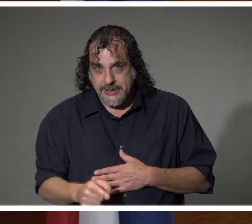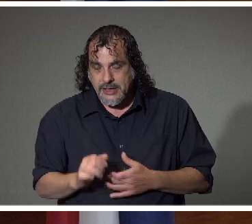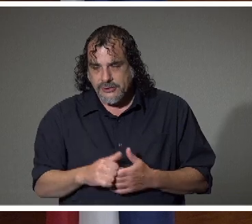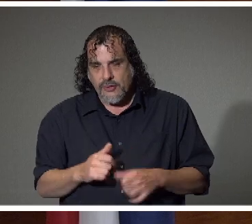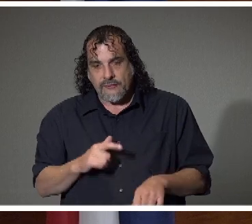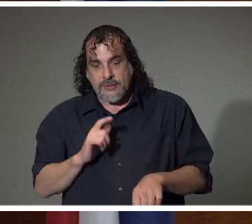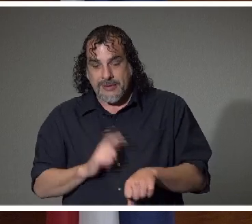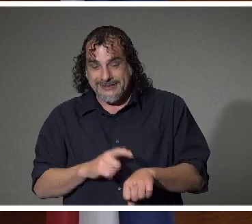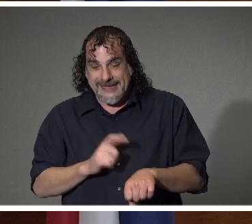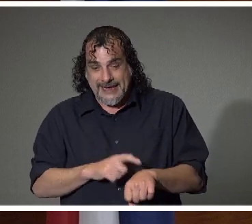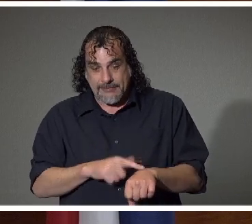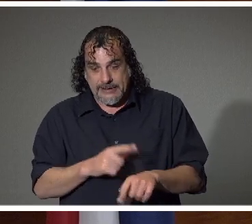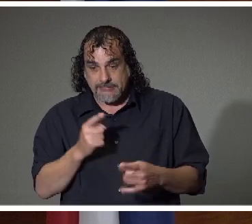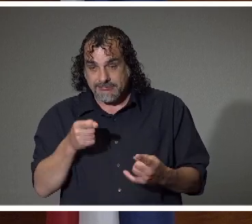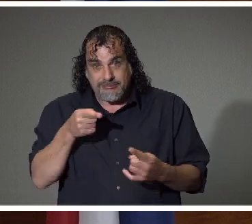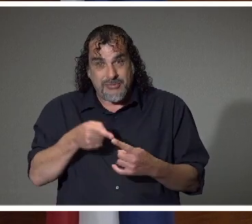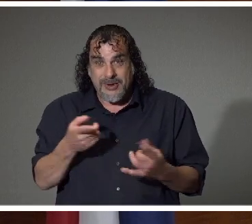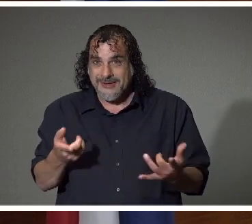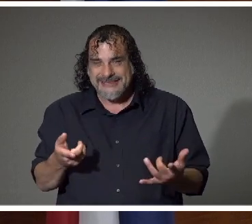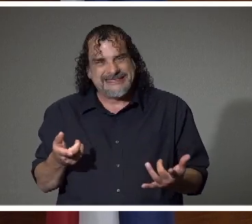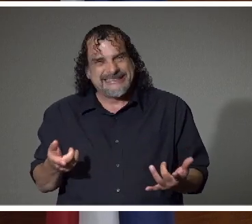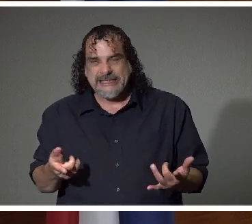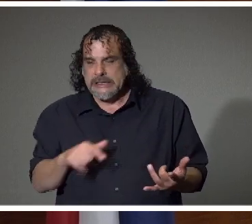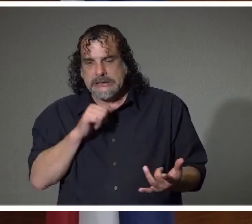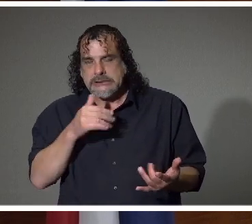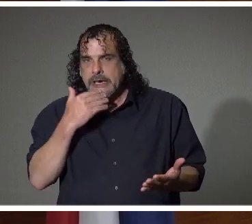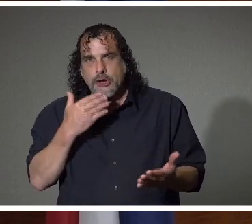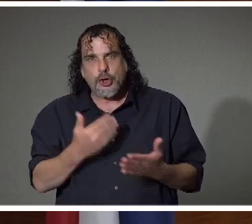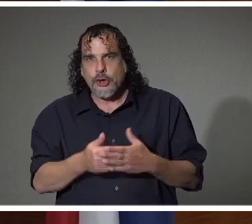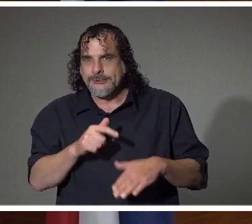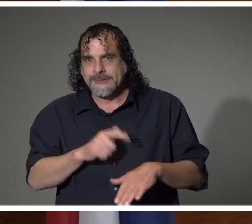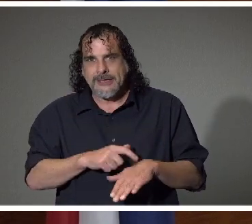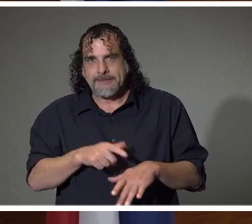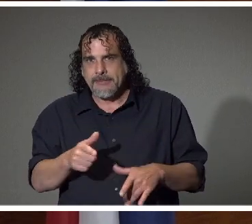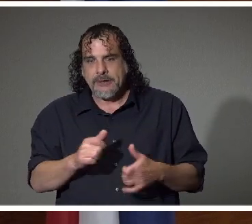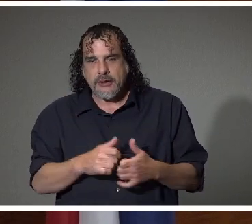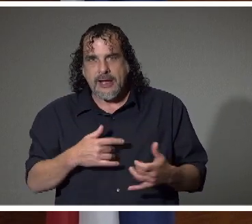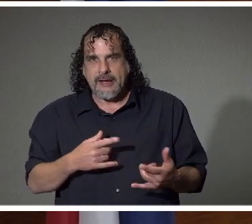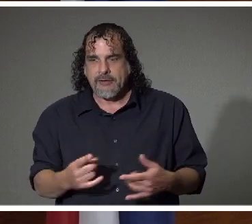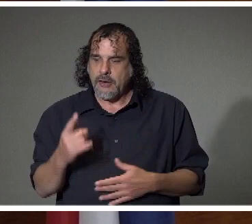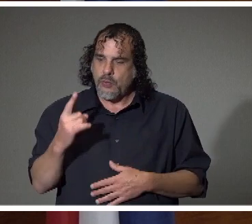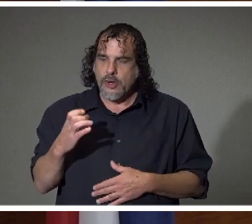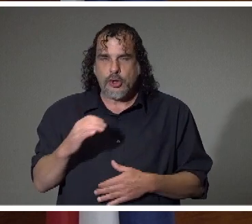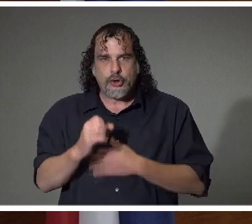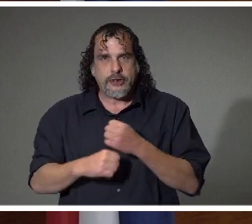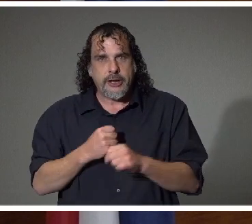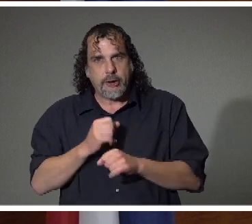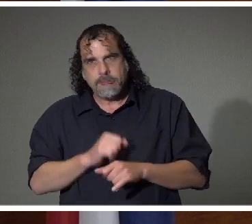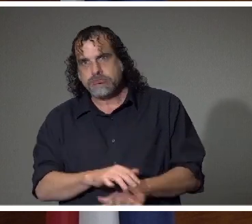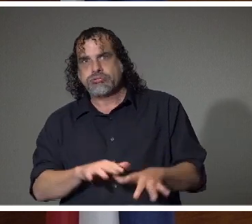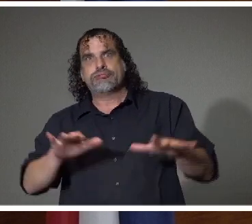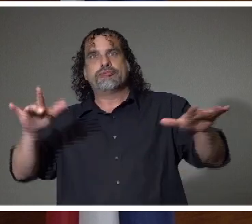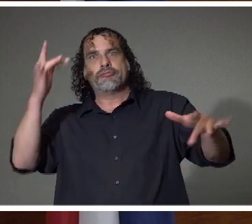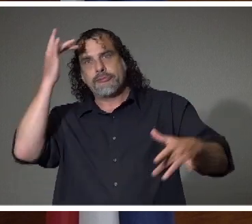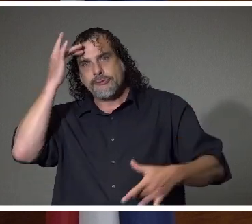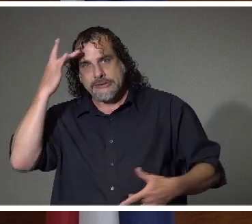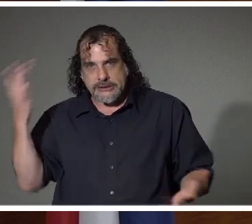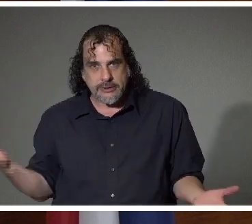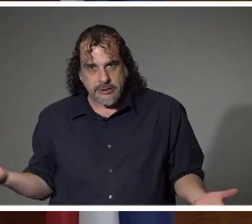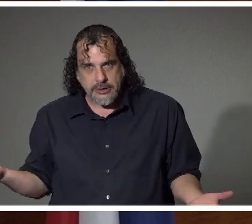standpoint, this is never a good time to have a 100-year pandemic. But in Mississippi, with